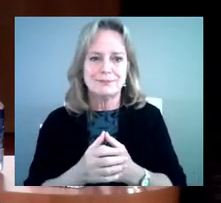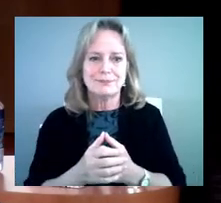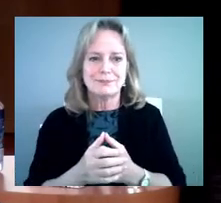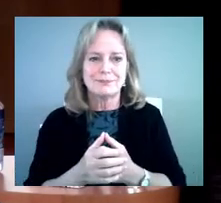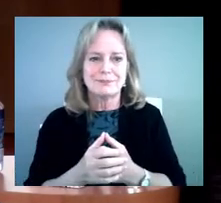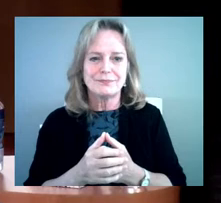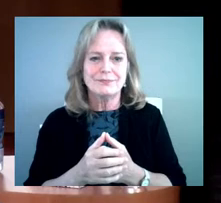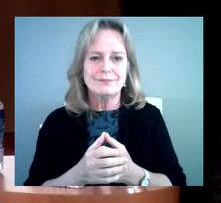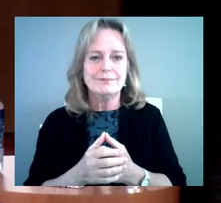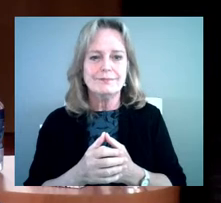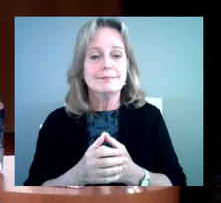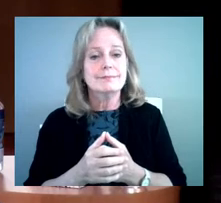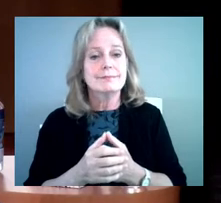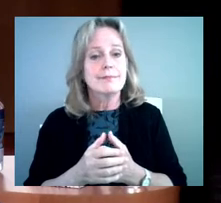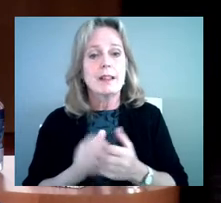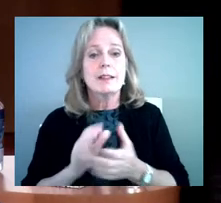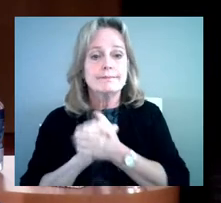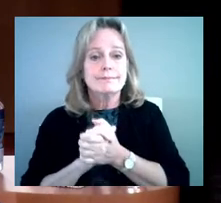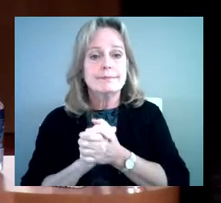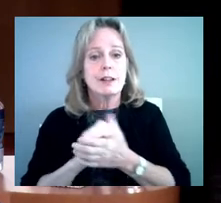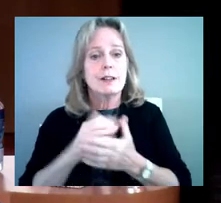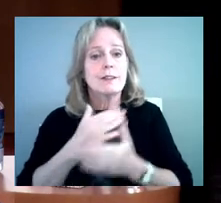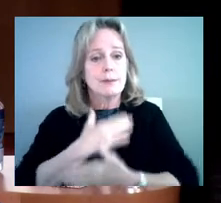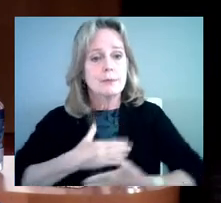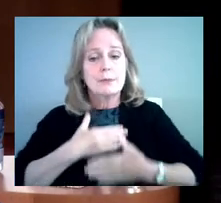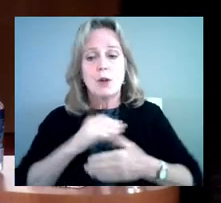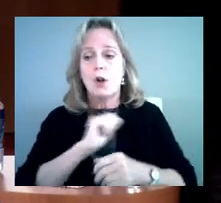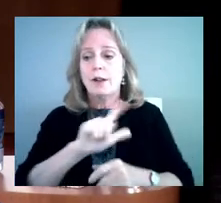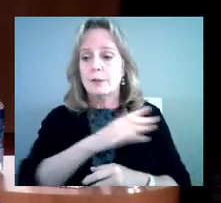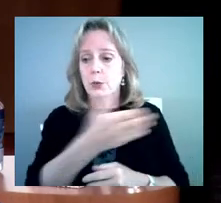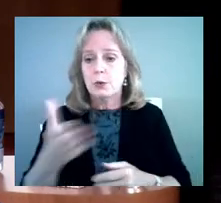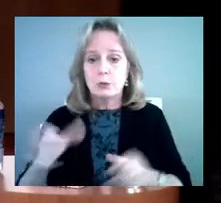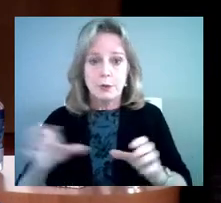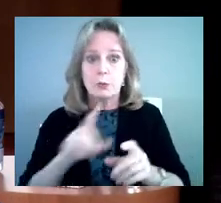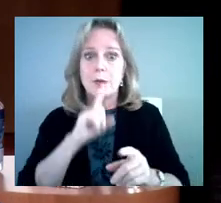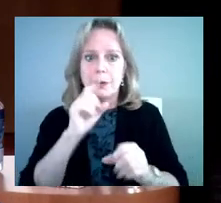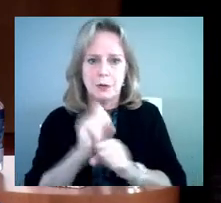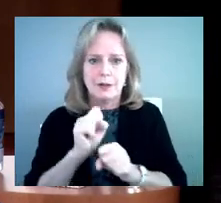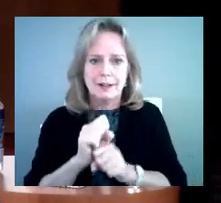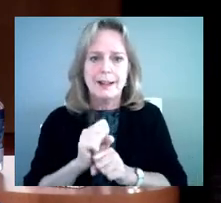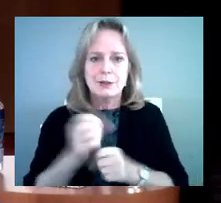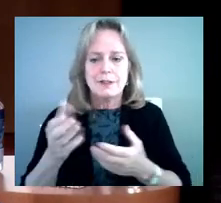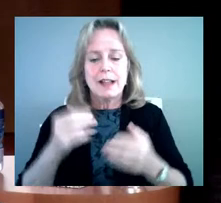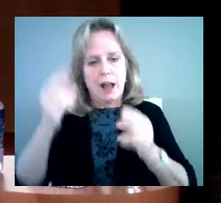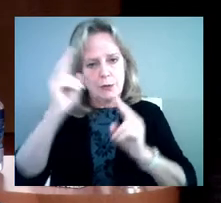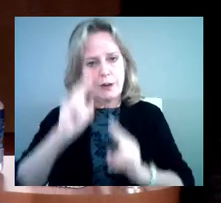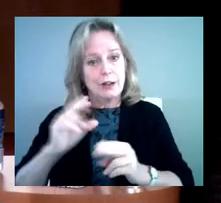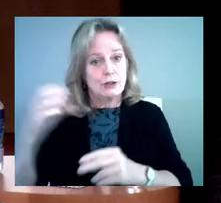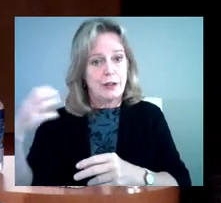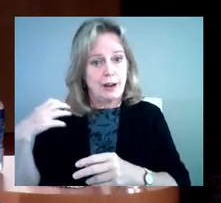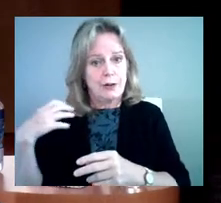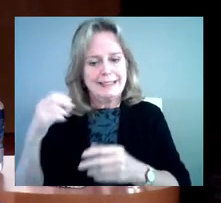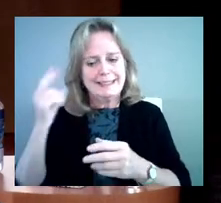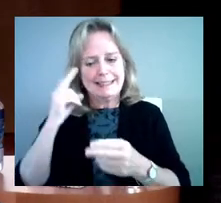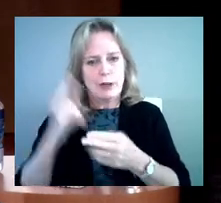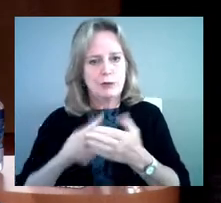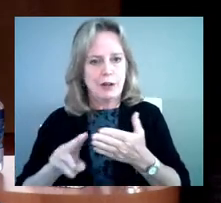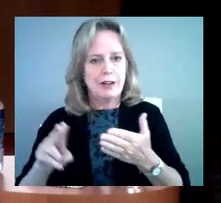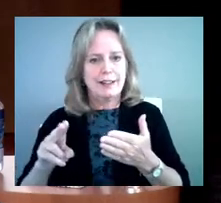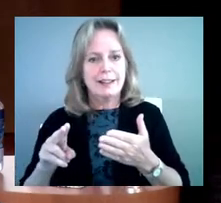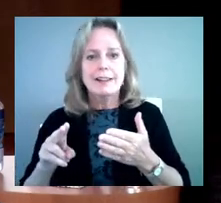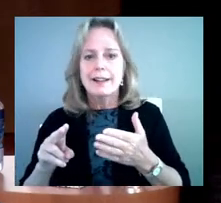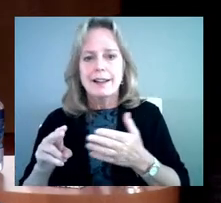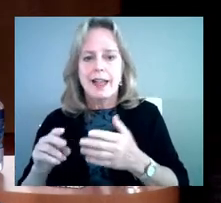So with gratitude to all of you who do the real work, it is my privilege to serve as the honorary chair, or as Secretary Bullock likes to say,